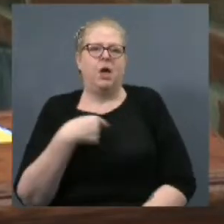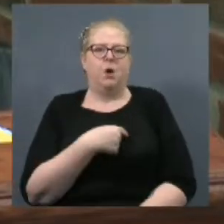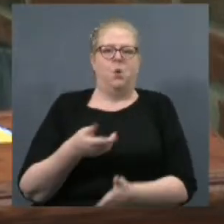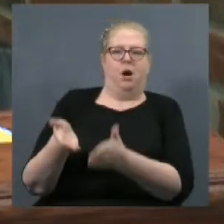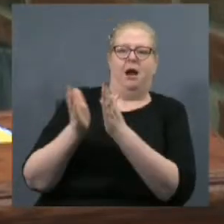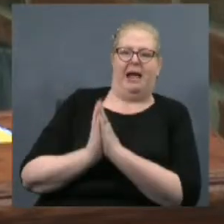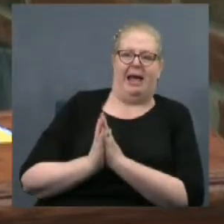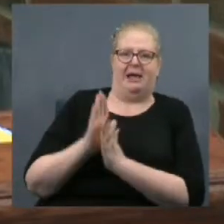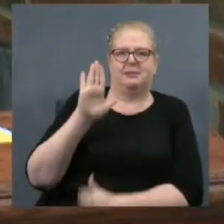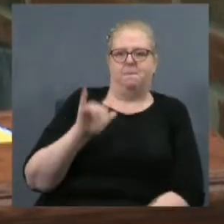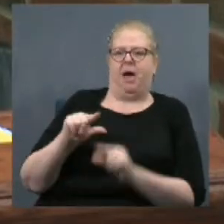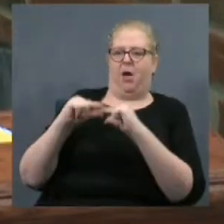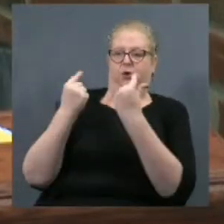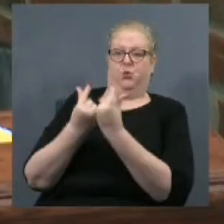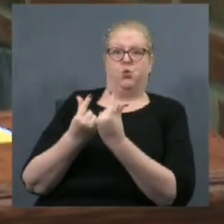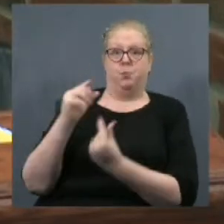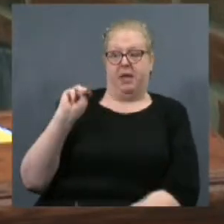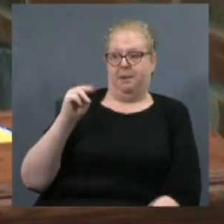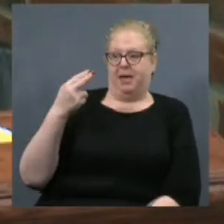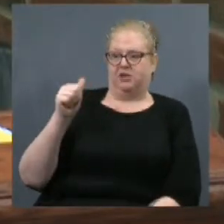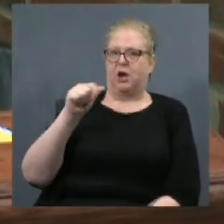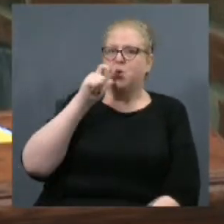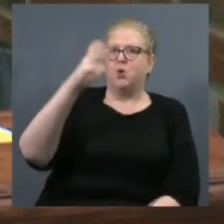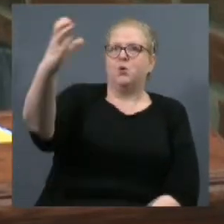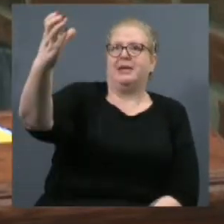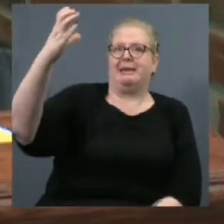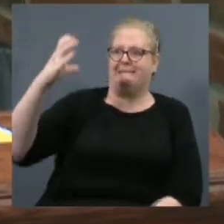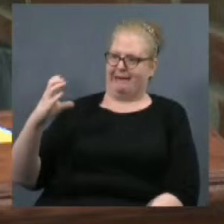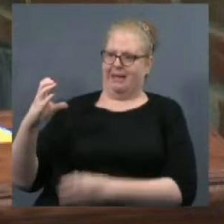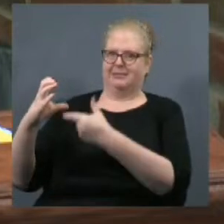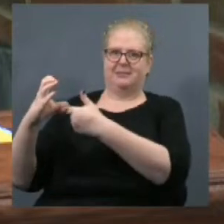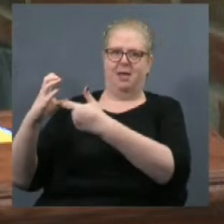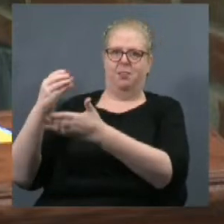it, to take on this responsibility.